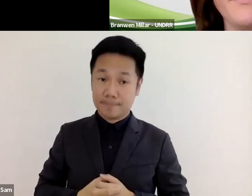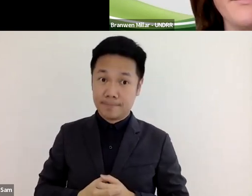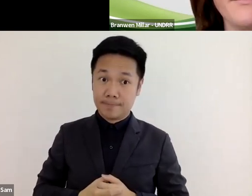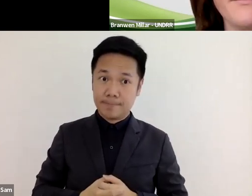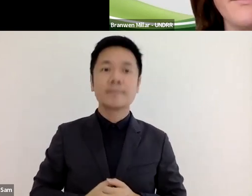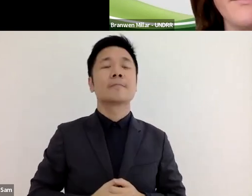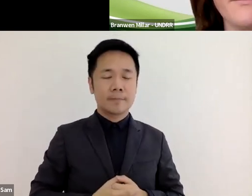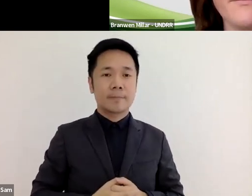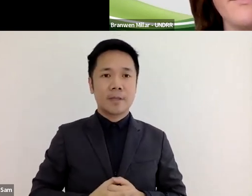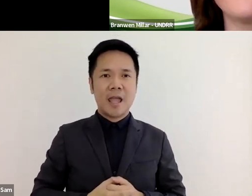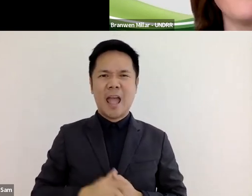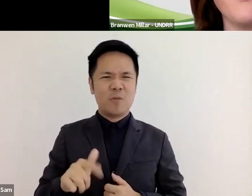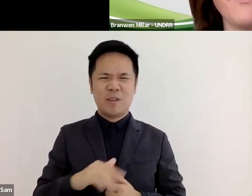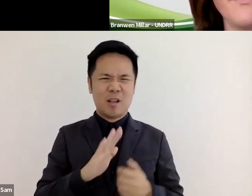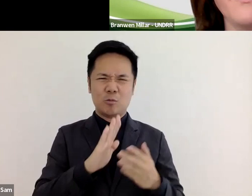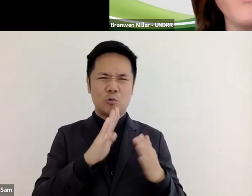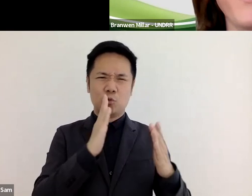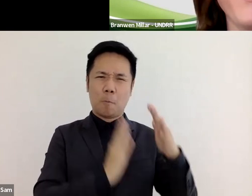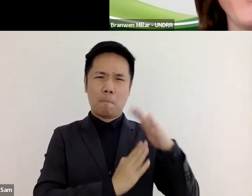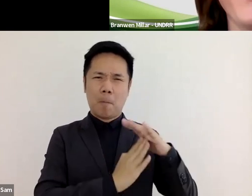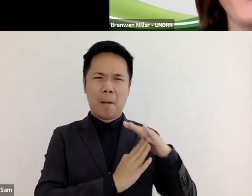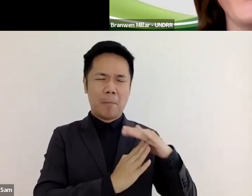dismantle patriarchy is a key. Thank you.